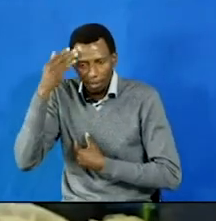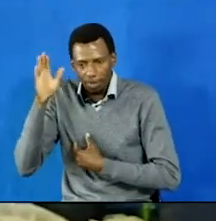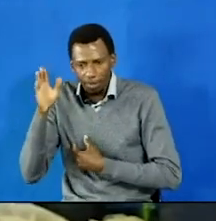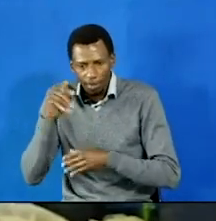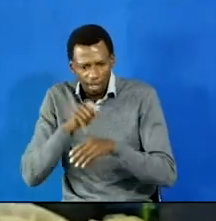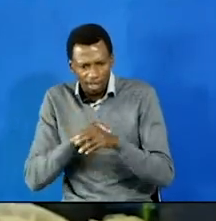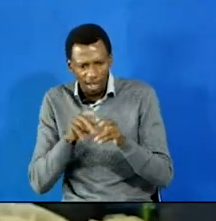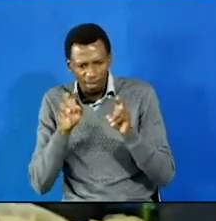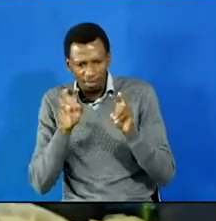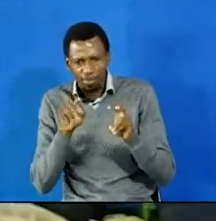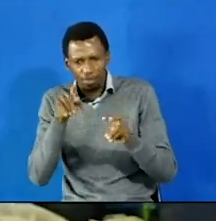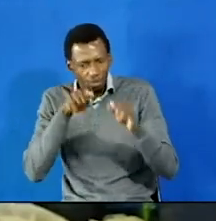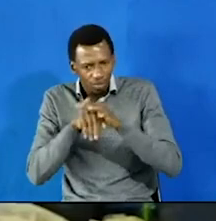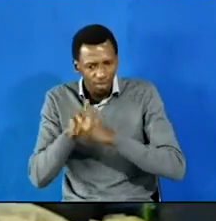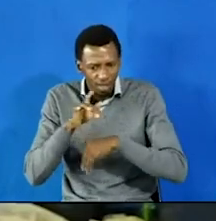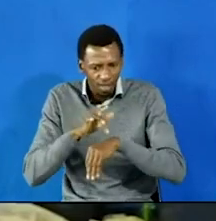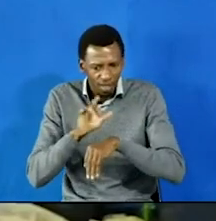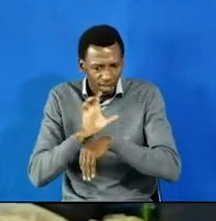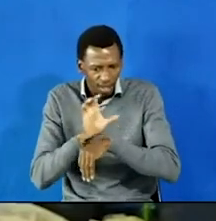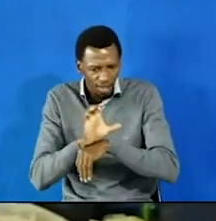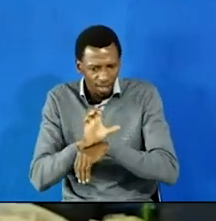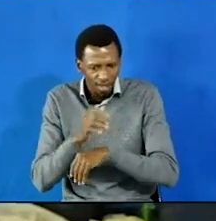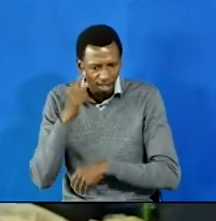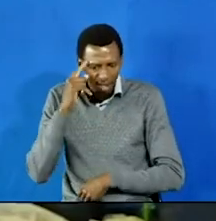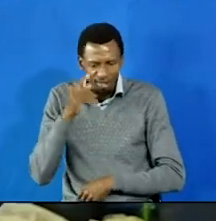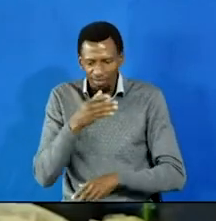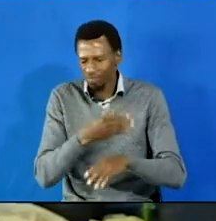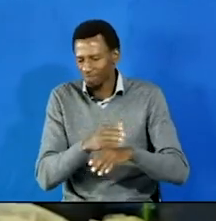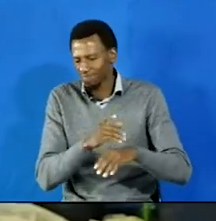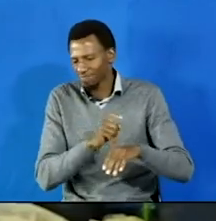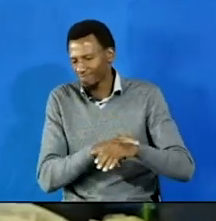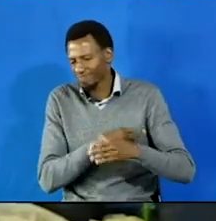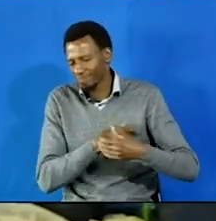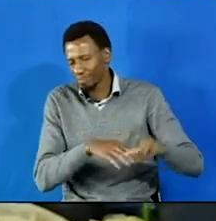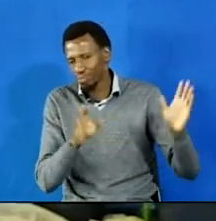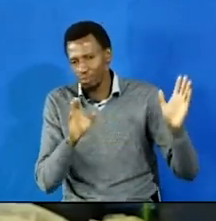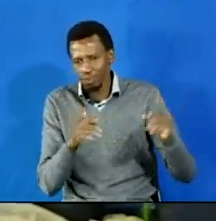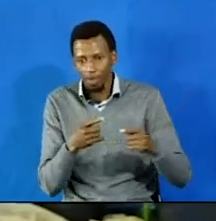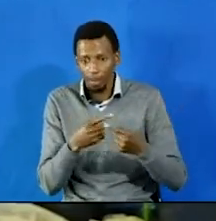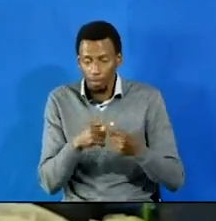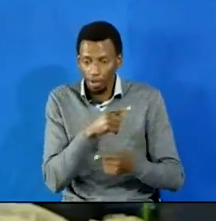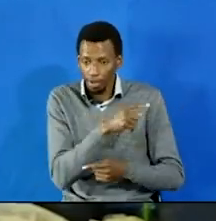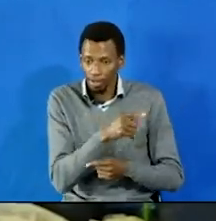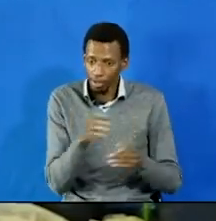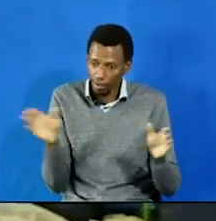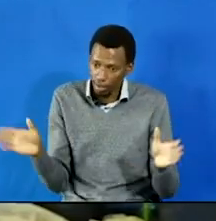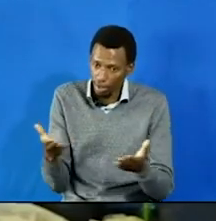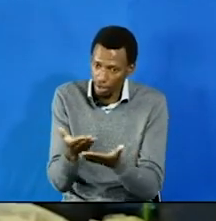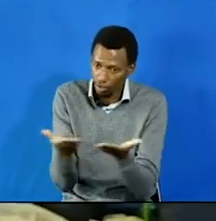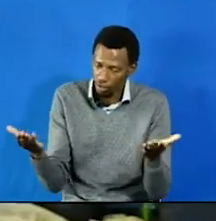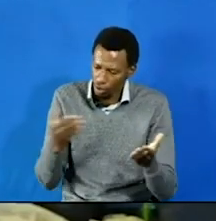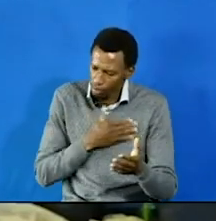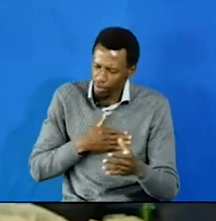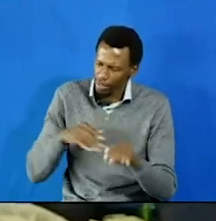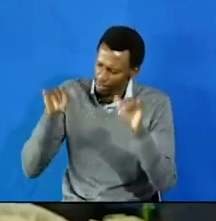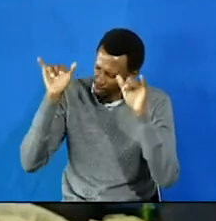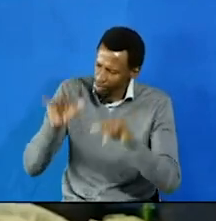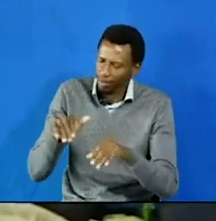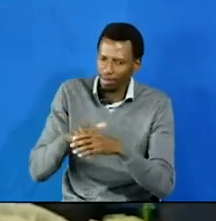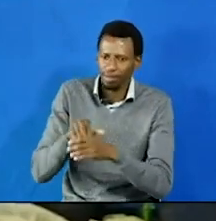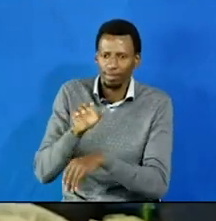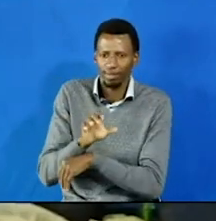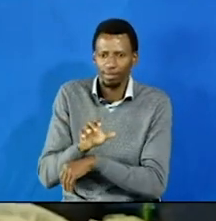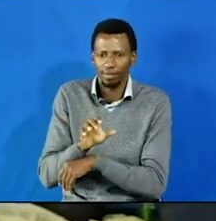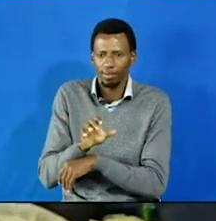you are misled. They think you are wasting your time. But I want to encourage you that remain there. Continue fixing your eyes